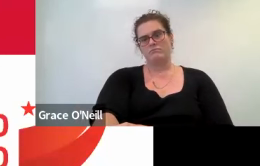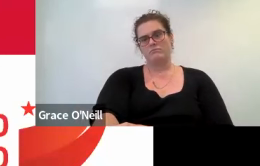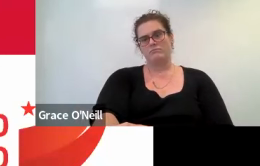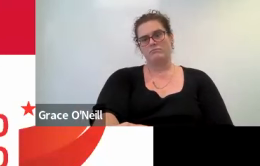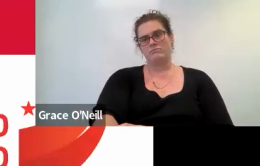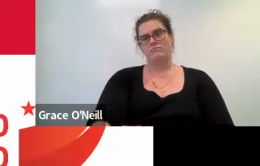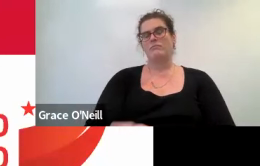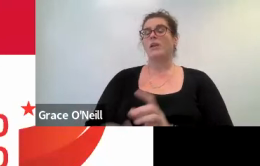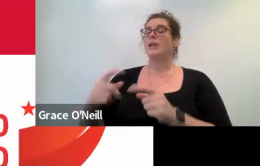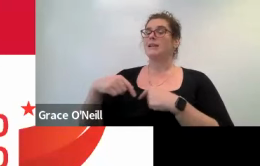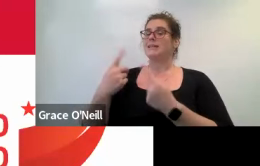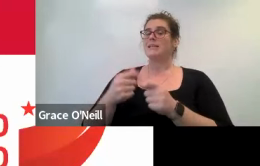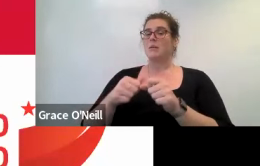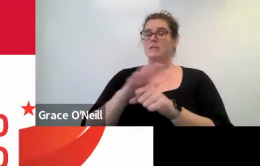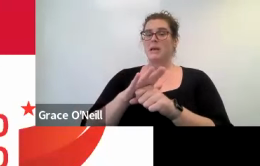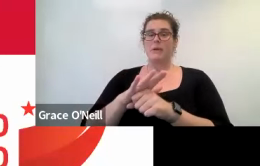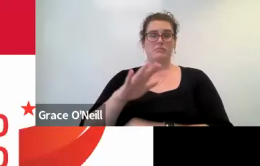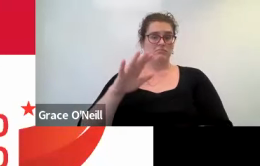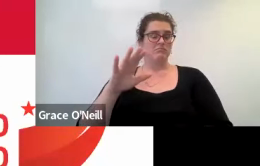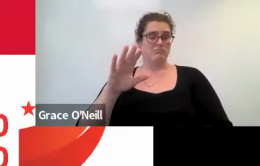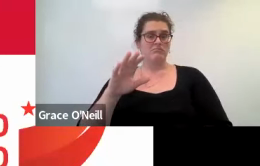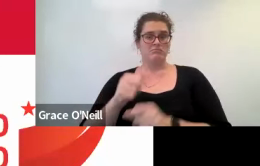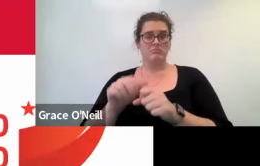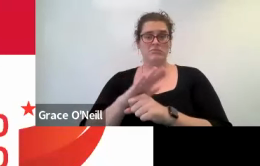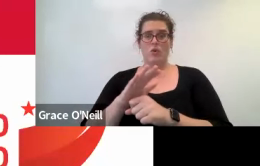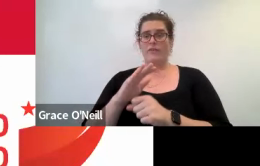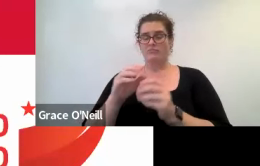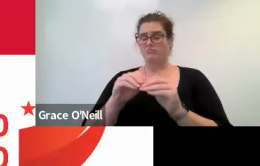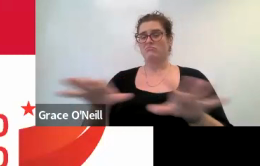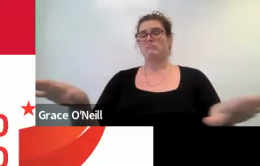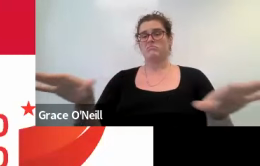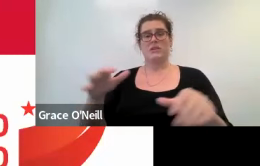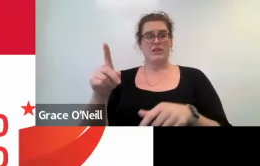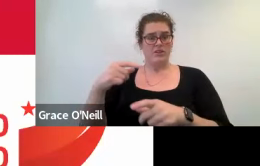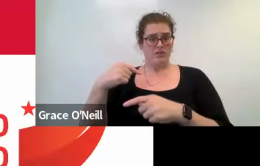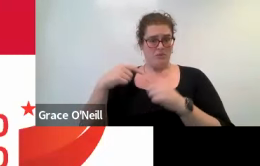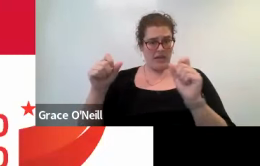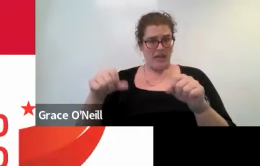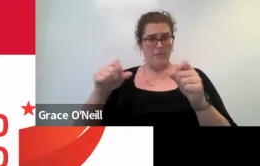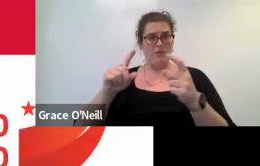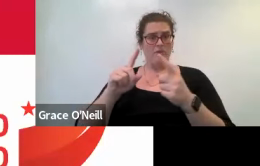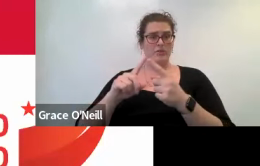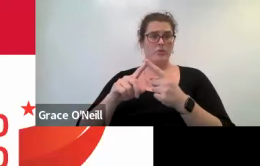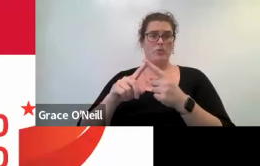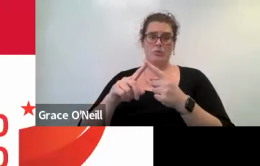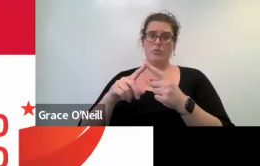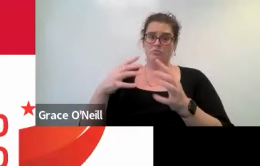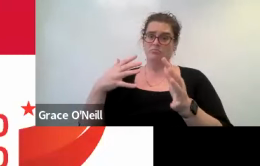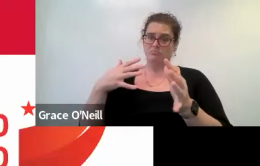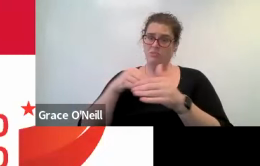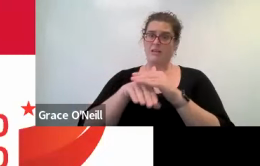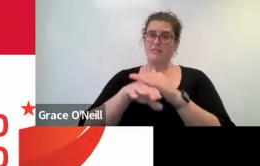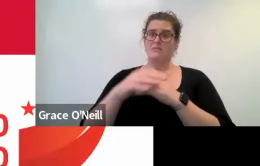COVID-19 outbreak, have you been able to assess your healthcare? And we consider this a very important question because there